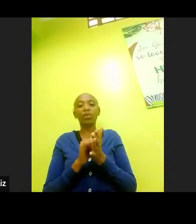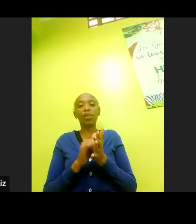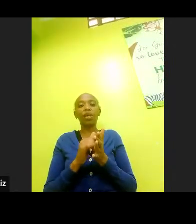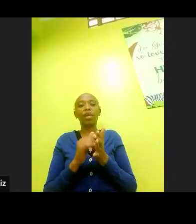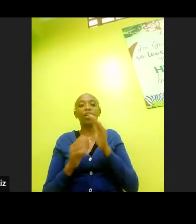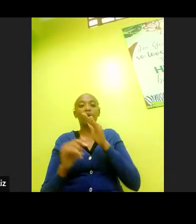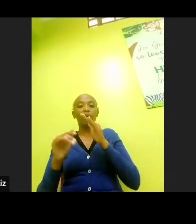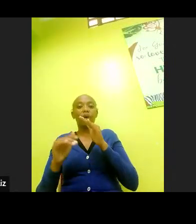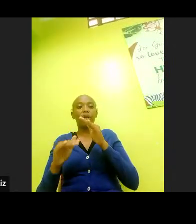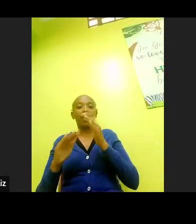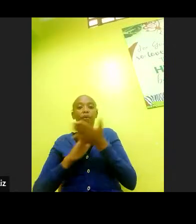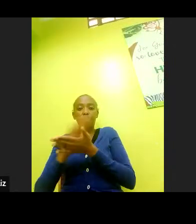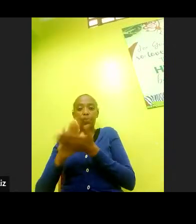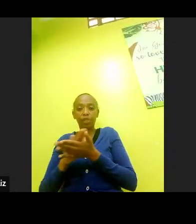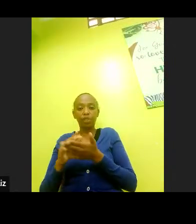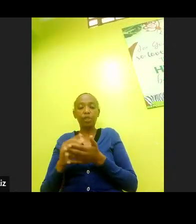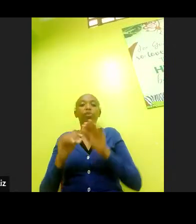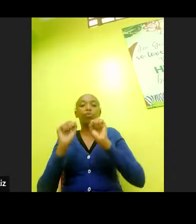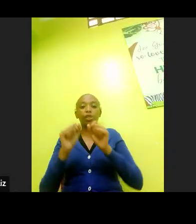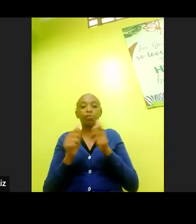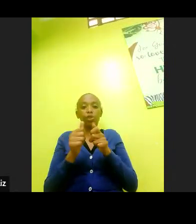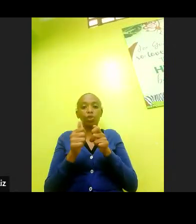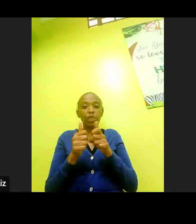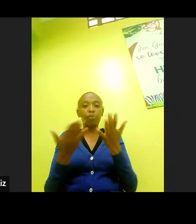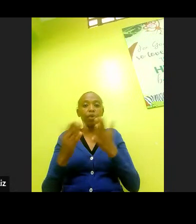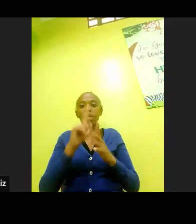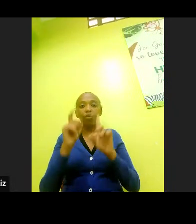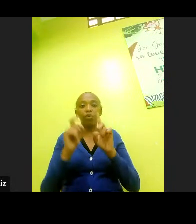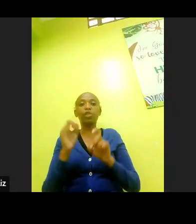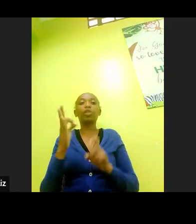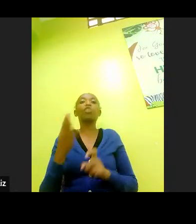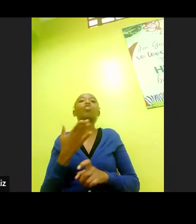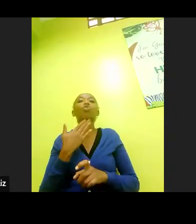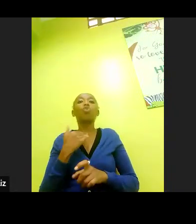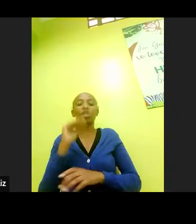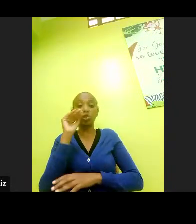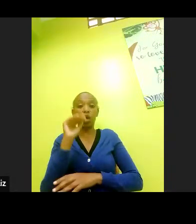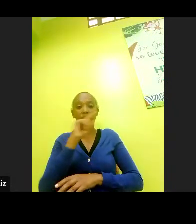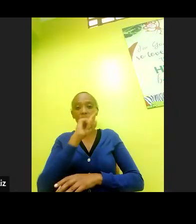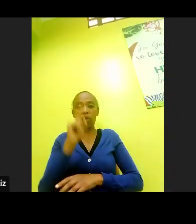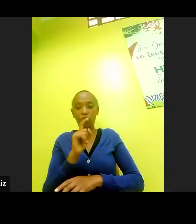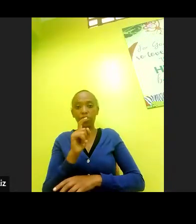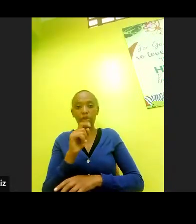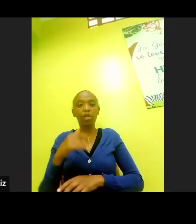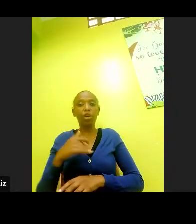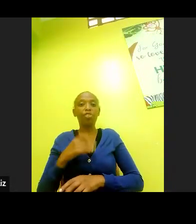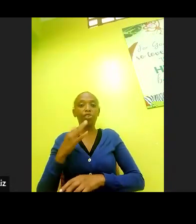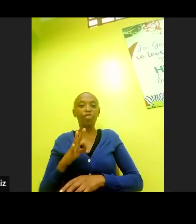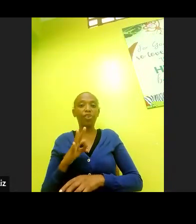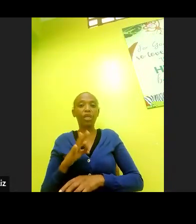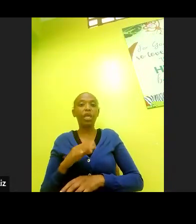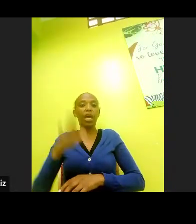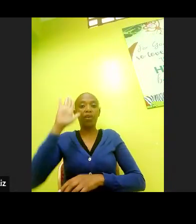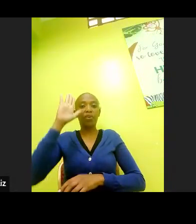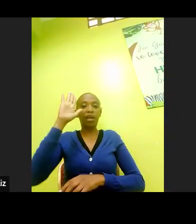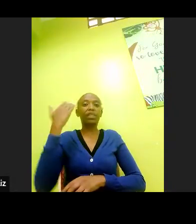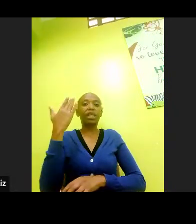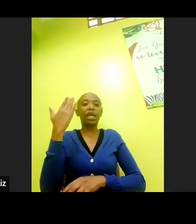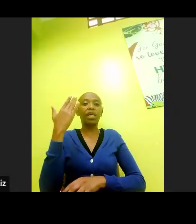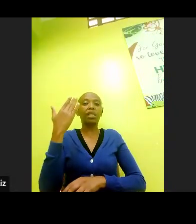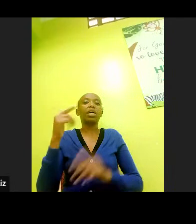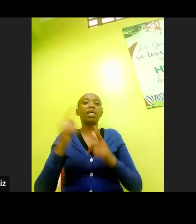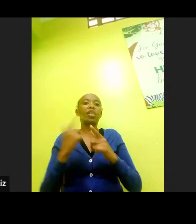able to type in any questions you may have. Should you want to actually ask a question, feel free and raise your hand. We will